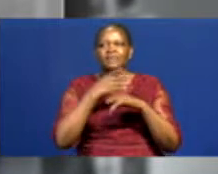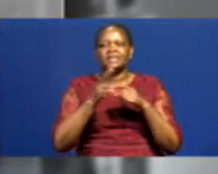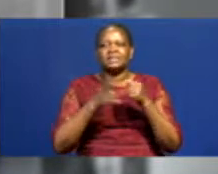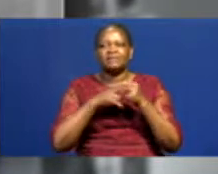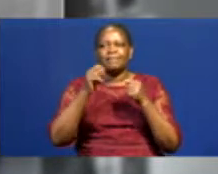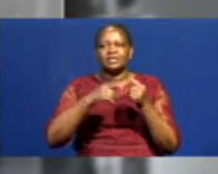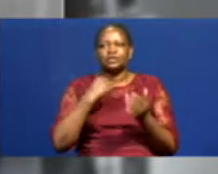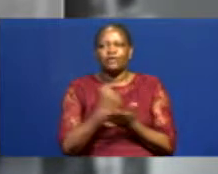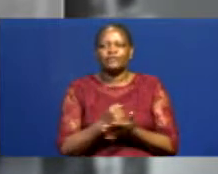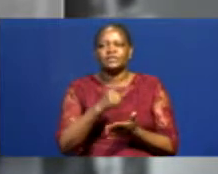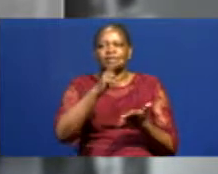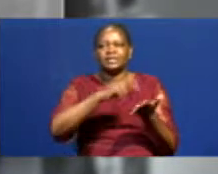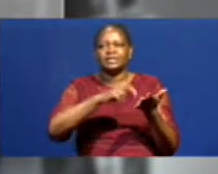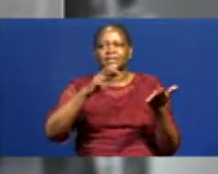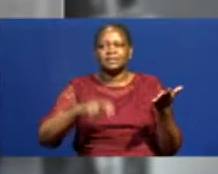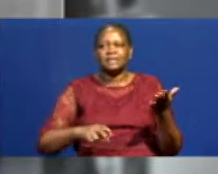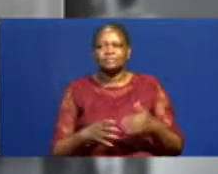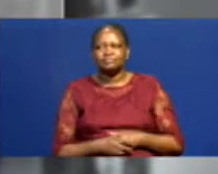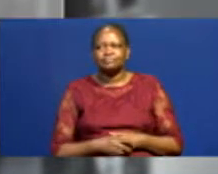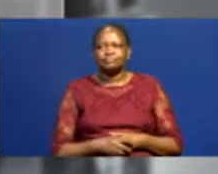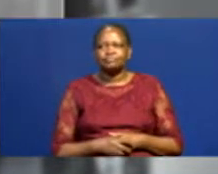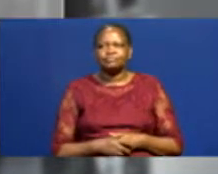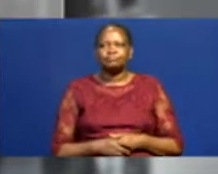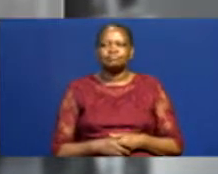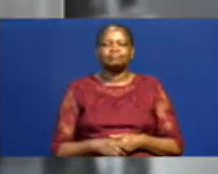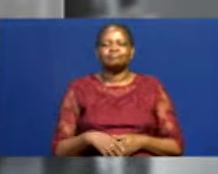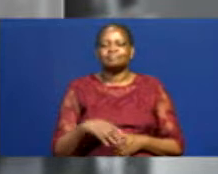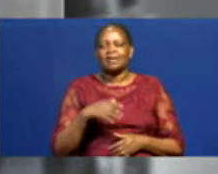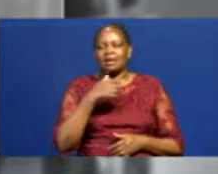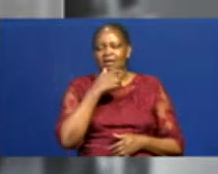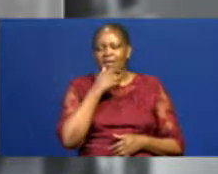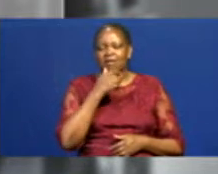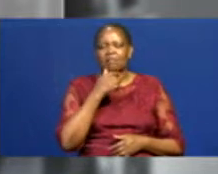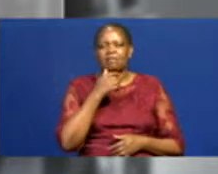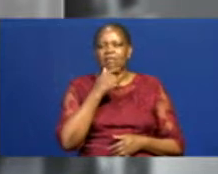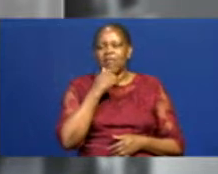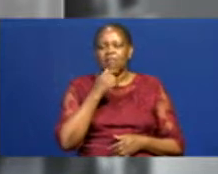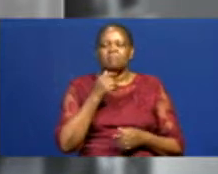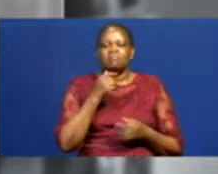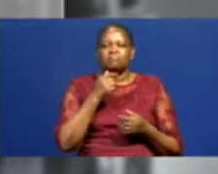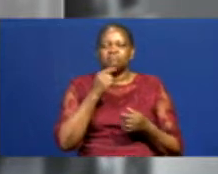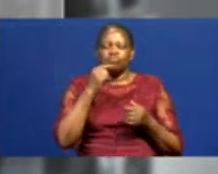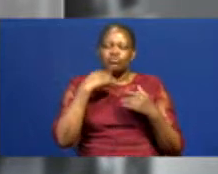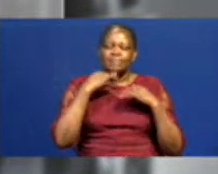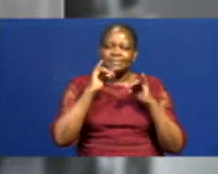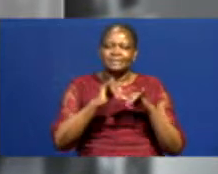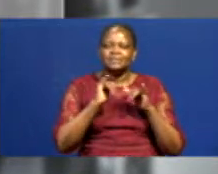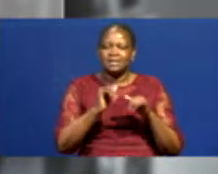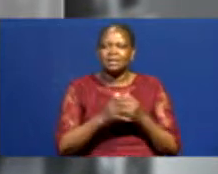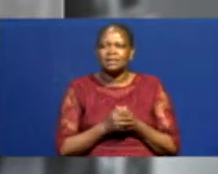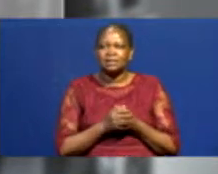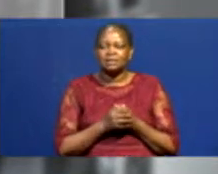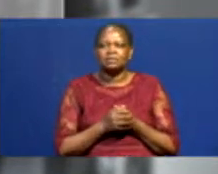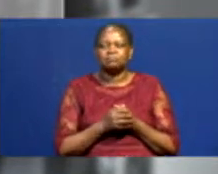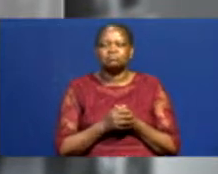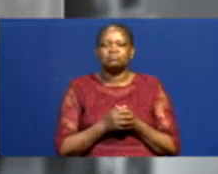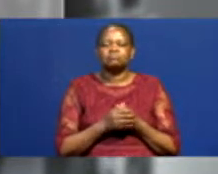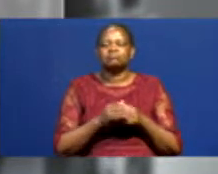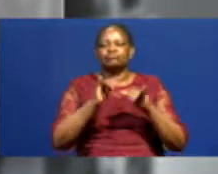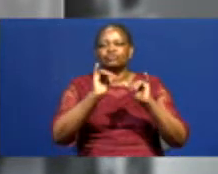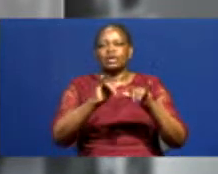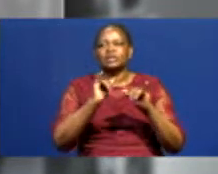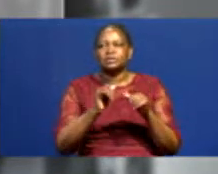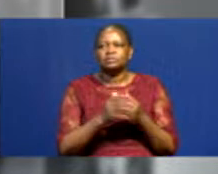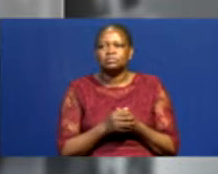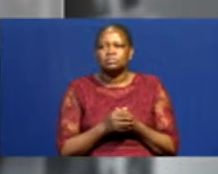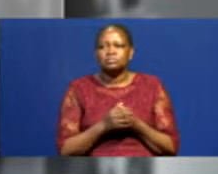However, Kenyatta did not want Murumbi to leave government. Murumbi was succeeded by Moi, who went on to succeed Kenyatta upon his